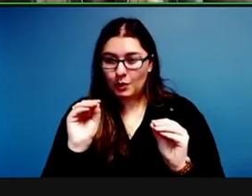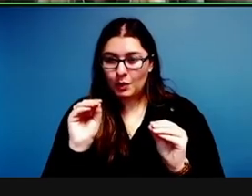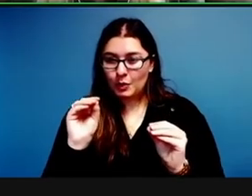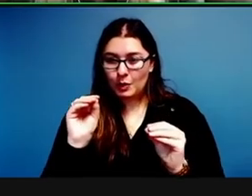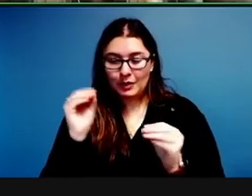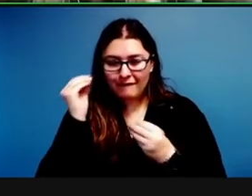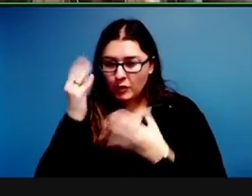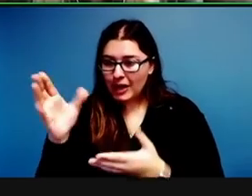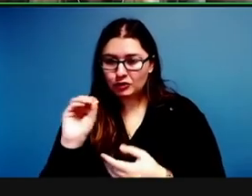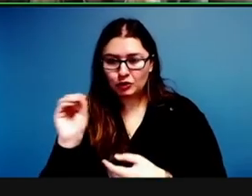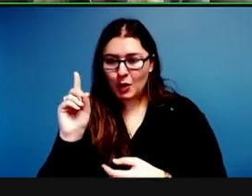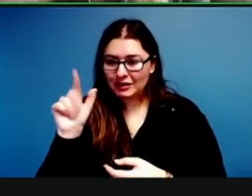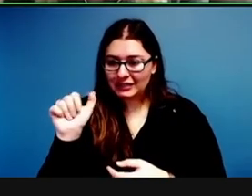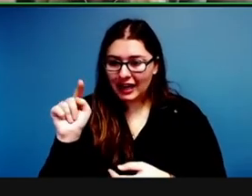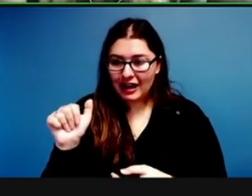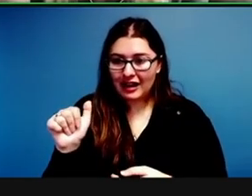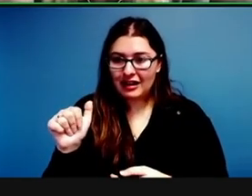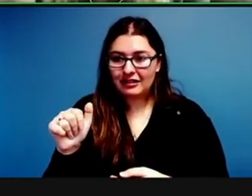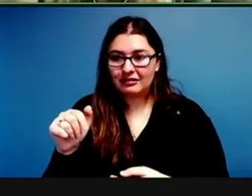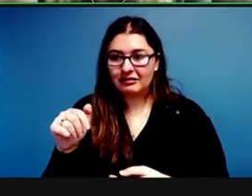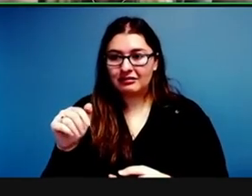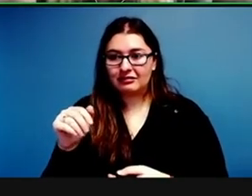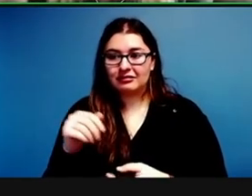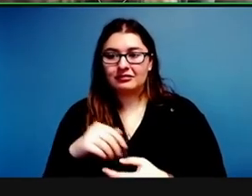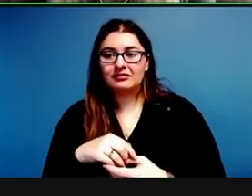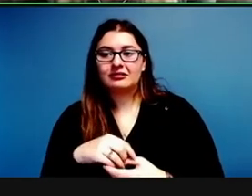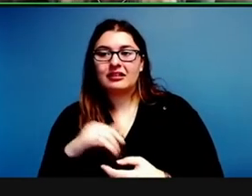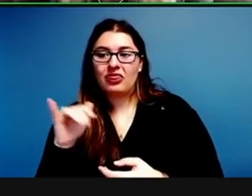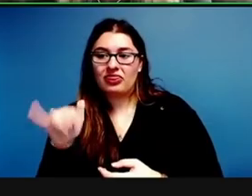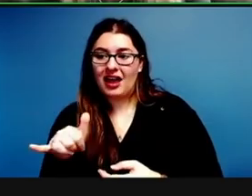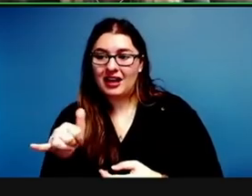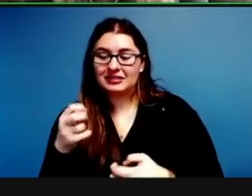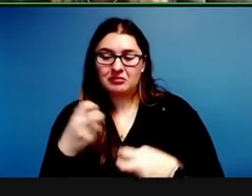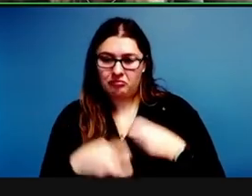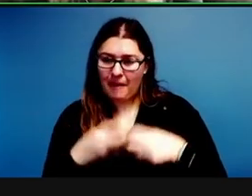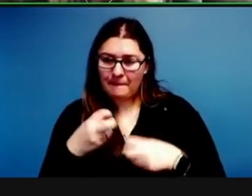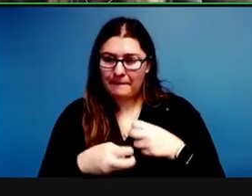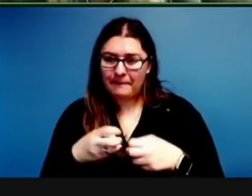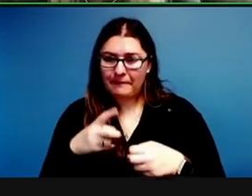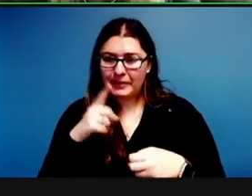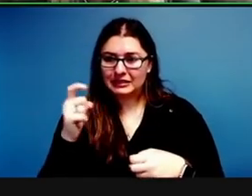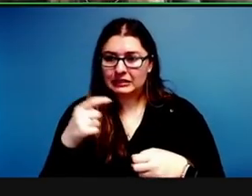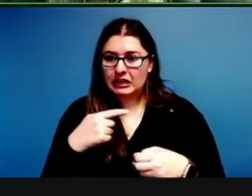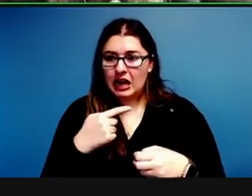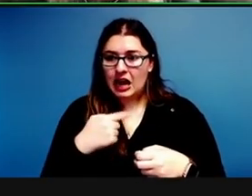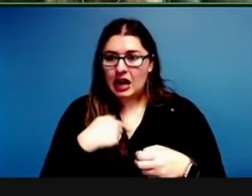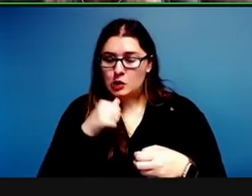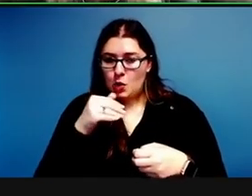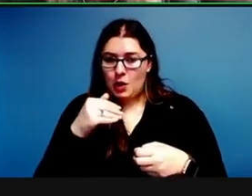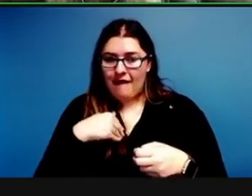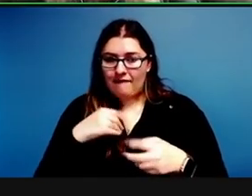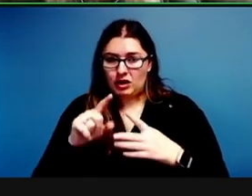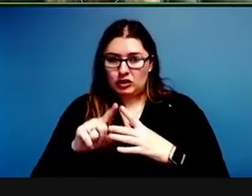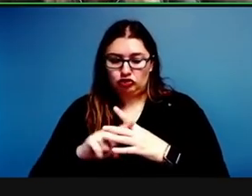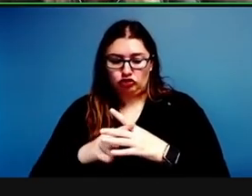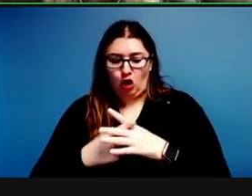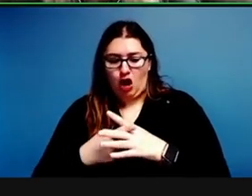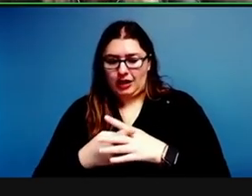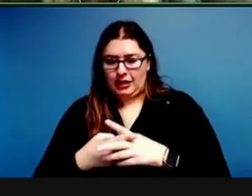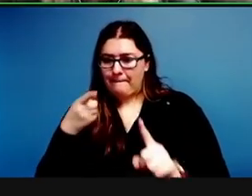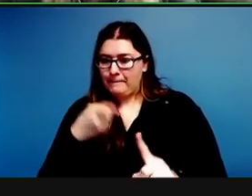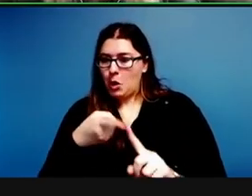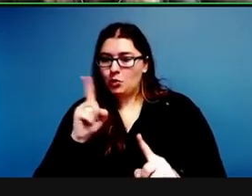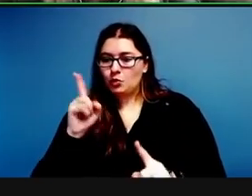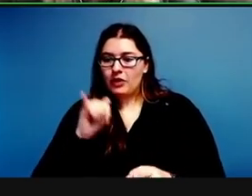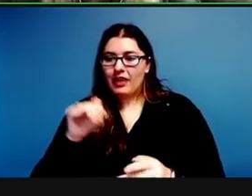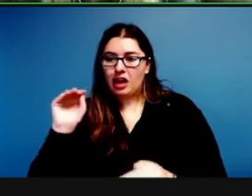data, no information in the baseline whatsoever. And that's problematic because I don't have a starting reference point for where